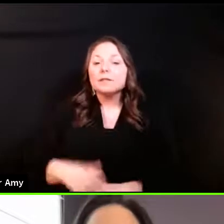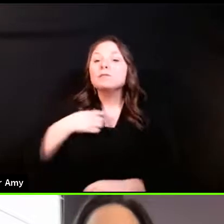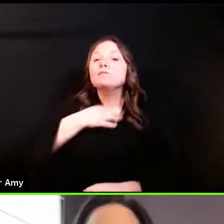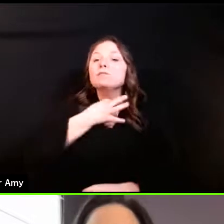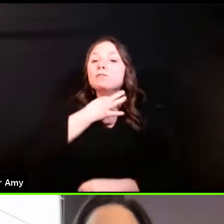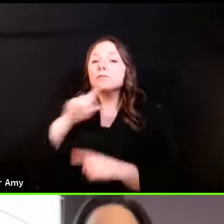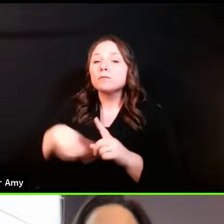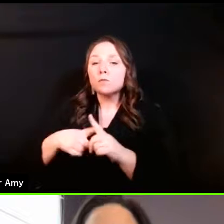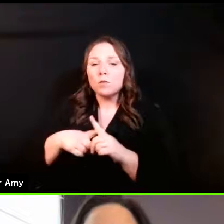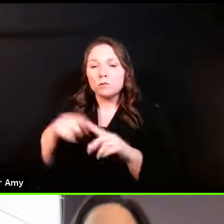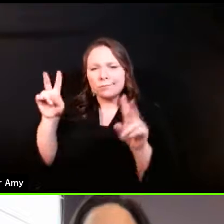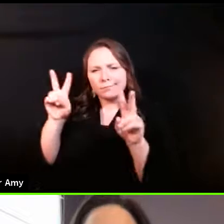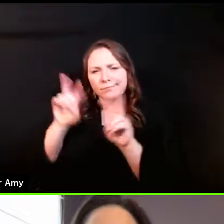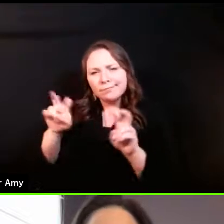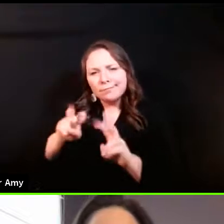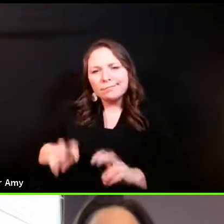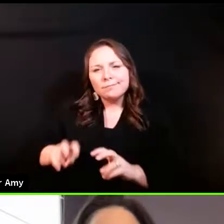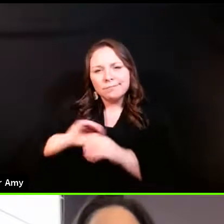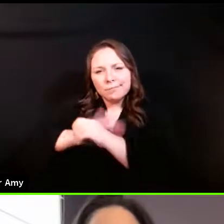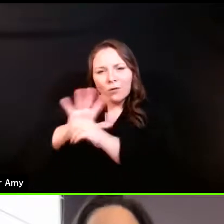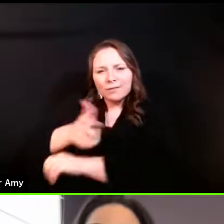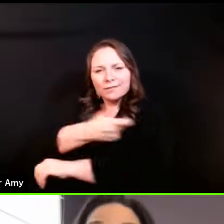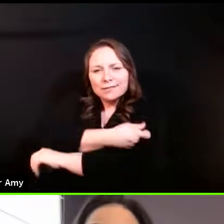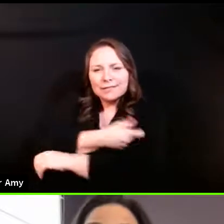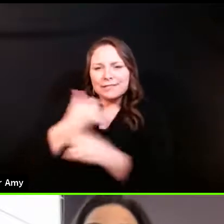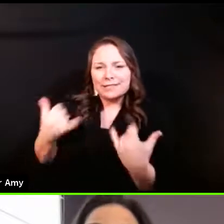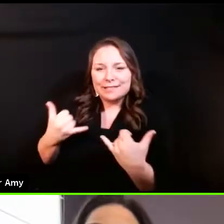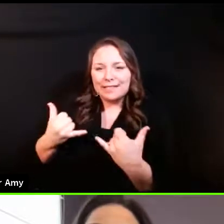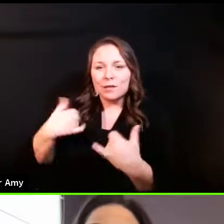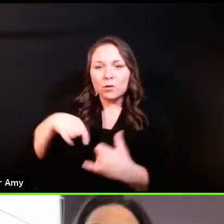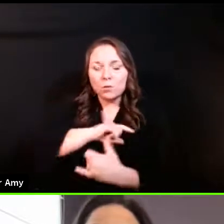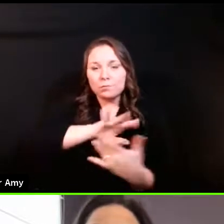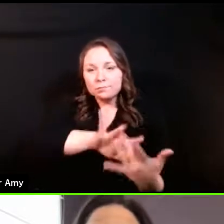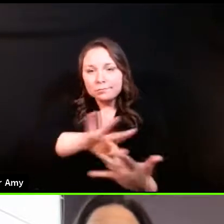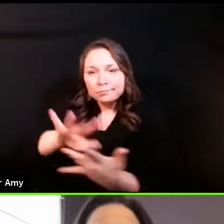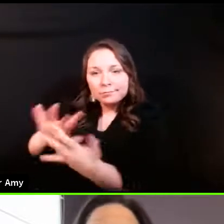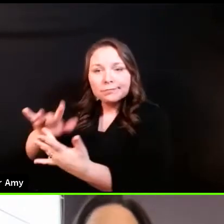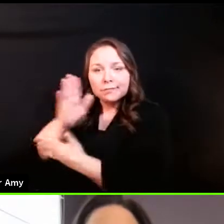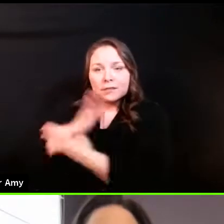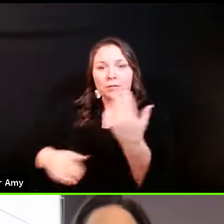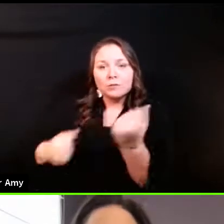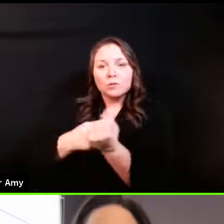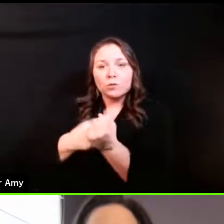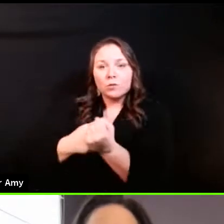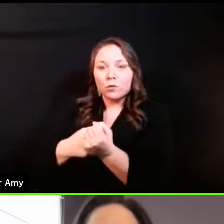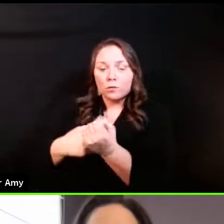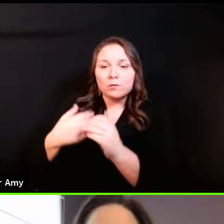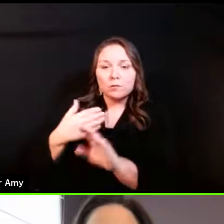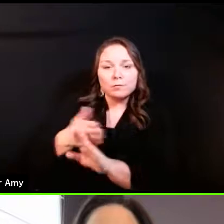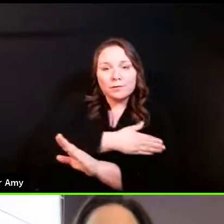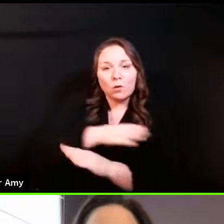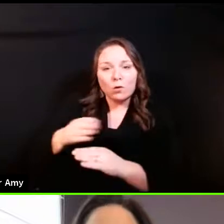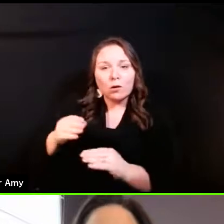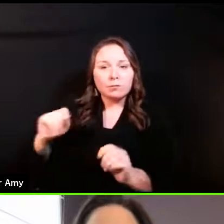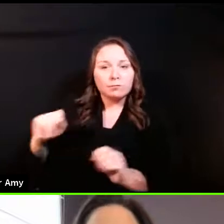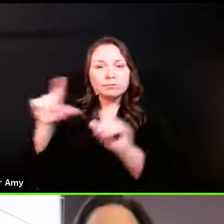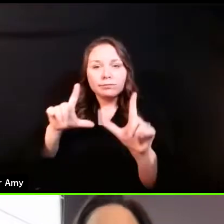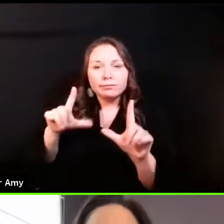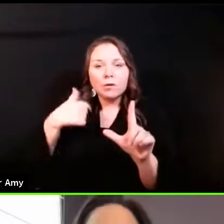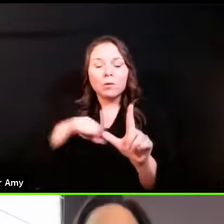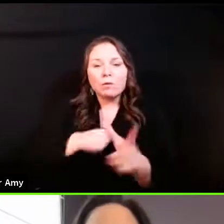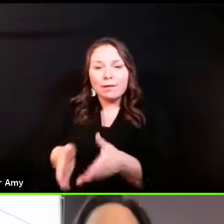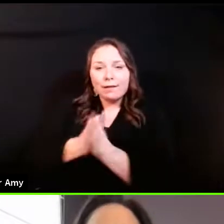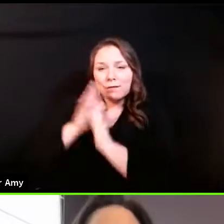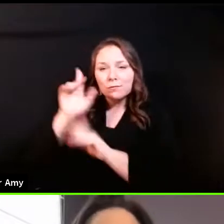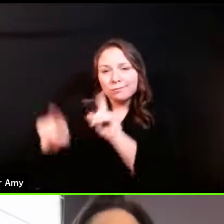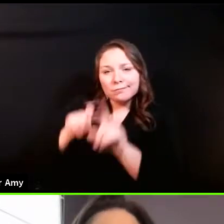when we look at the current landscape of COVID vaccines, we reached out to some Americares supporters prior to this live stream. We asked them some of their questions around COVID,